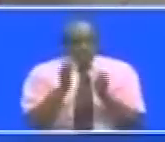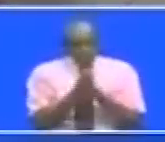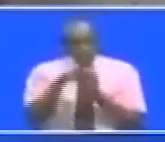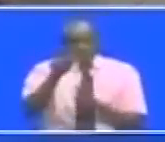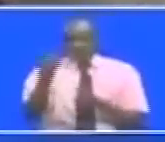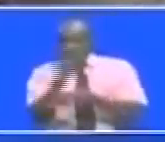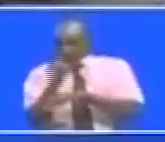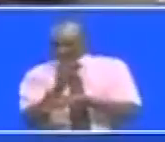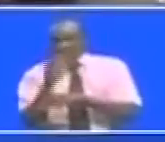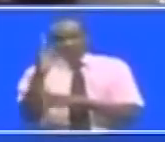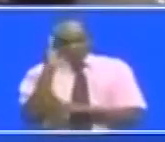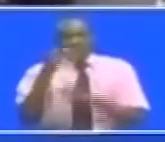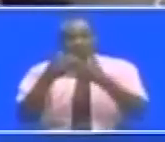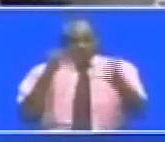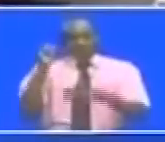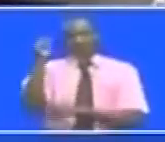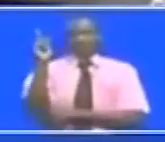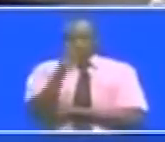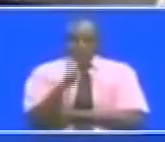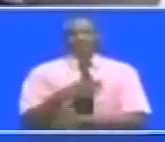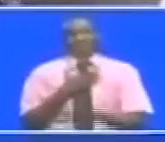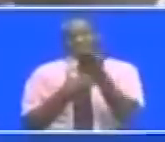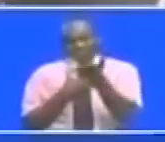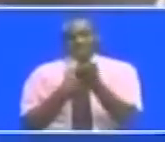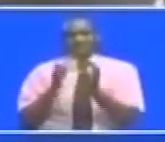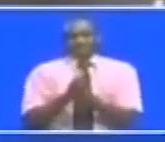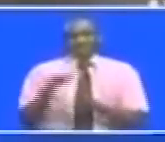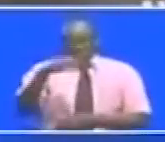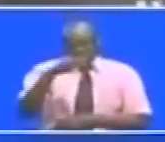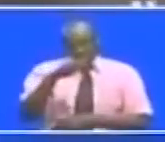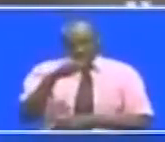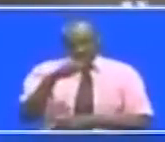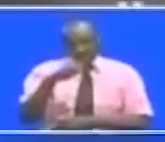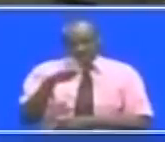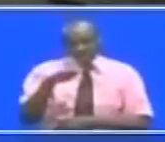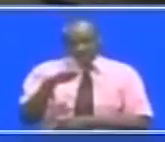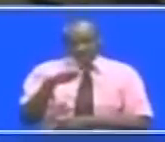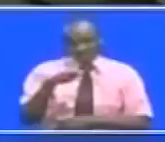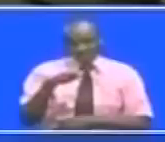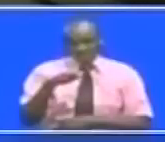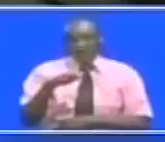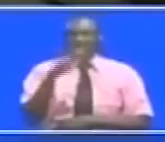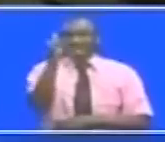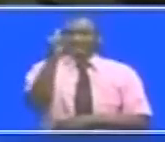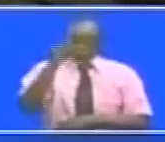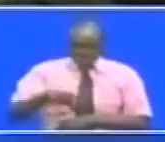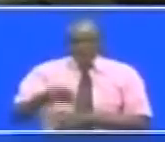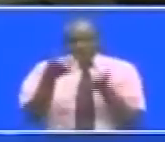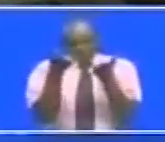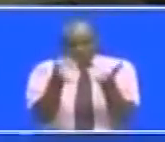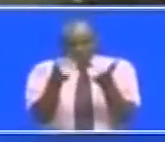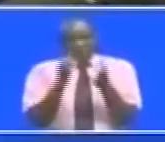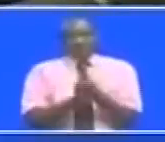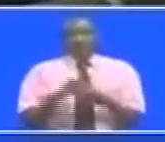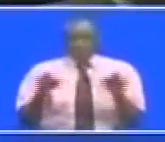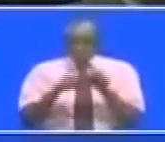security surveillance ahead of President Uhuru Kenyatta's visit to the bandit and cattle rustling prone areas. Administration Police Constable Eric